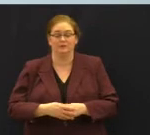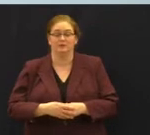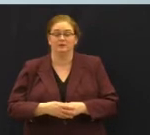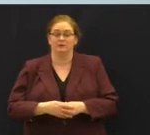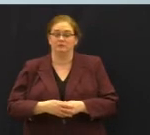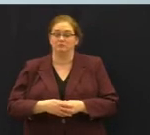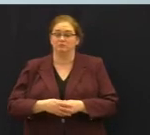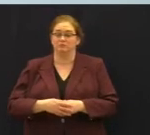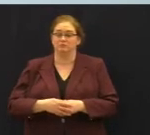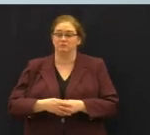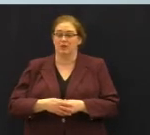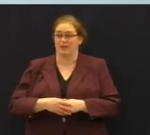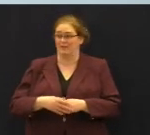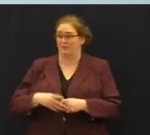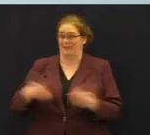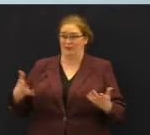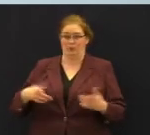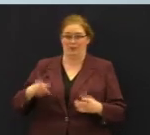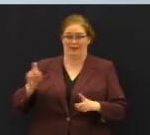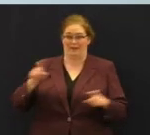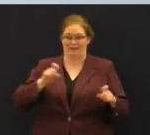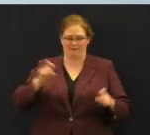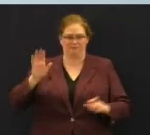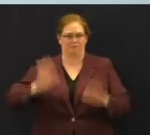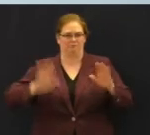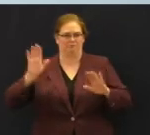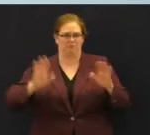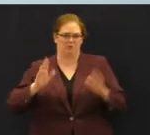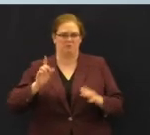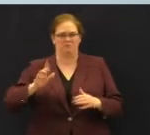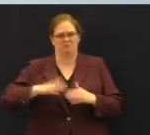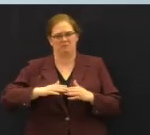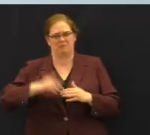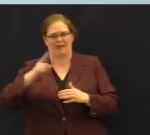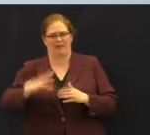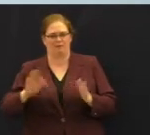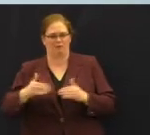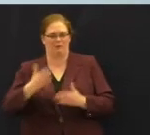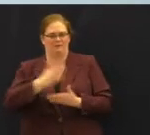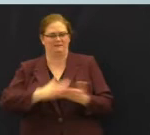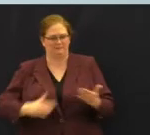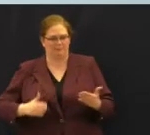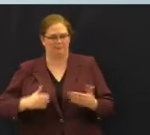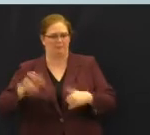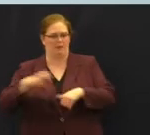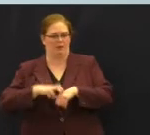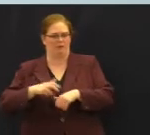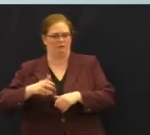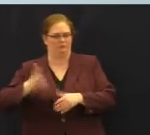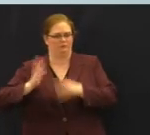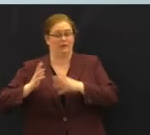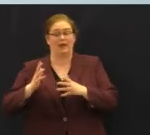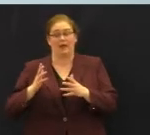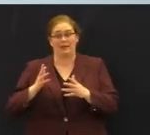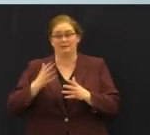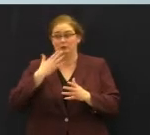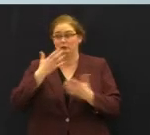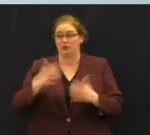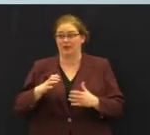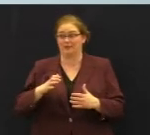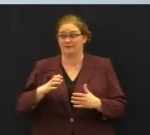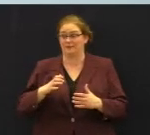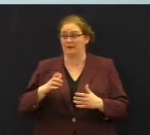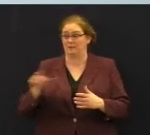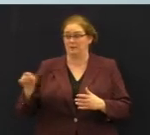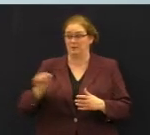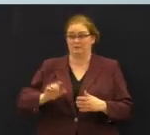did a show of hands, I'm sure that we'd probably have about half the room would have some Irish ancestry, and there's a very good chance that even the people that wouldn't have their hand